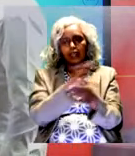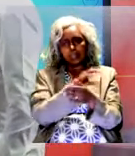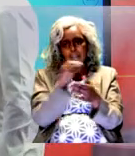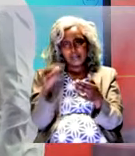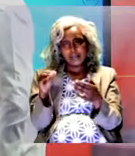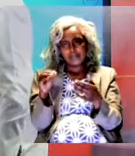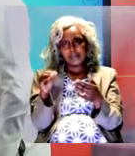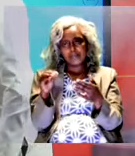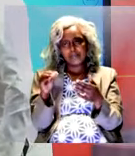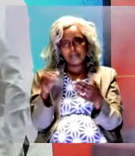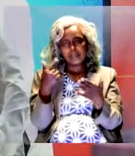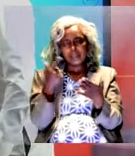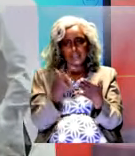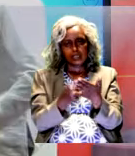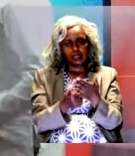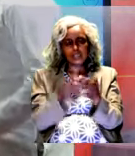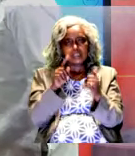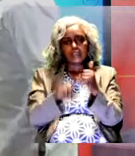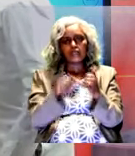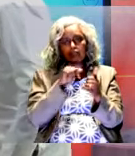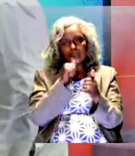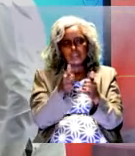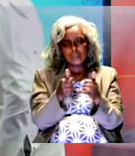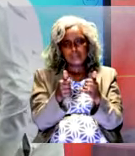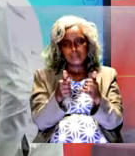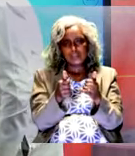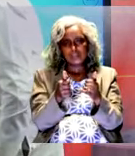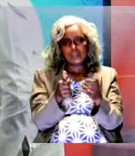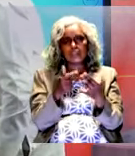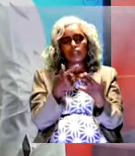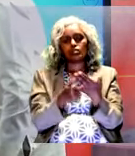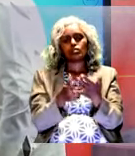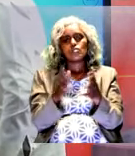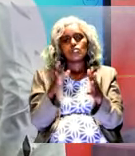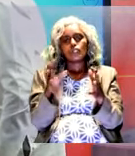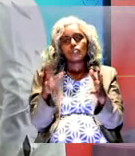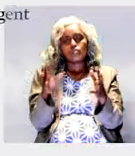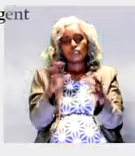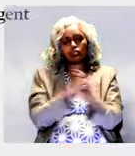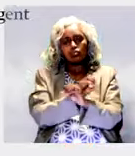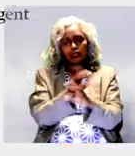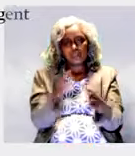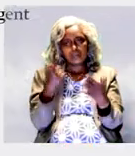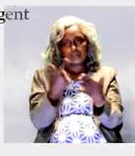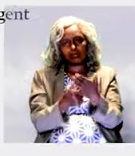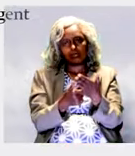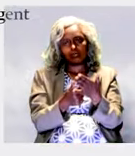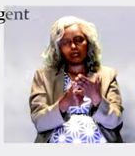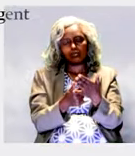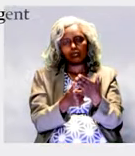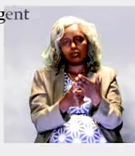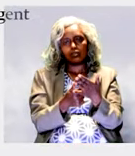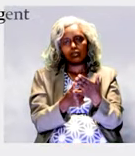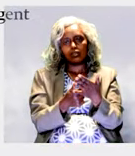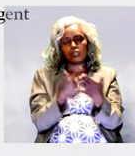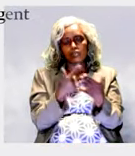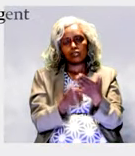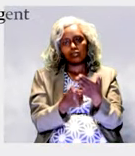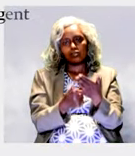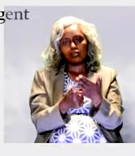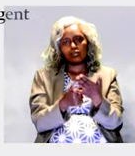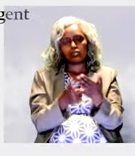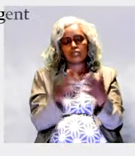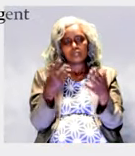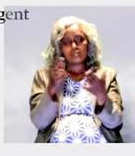And this at infinity, it converges to, we can see this one